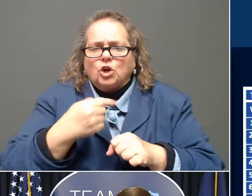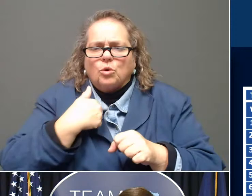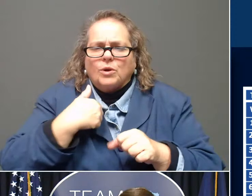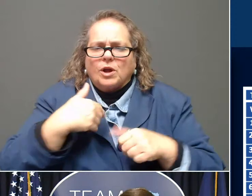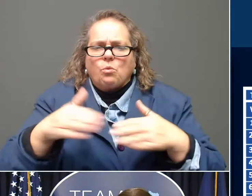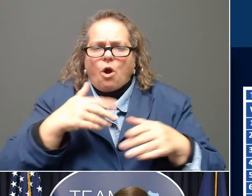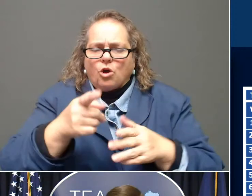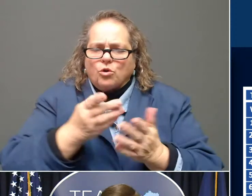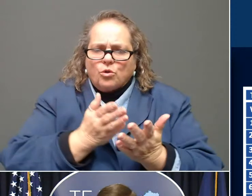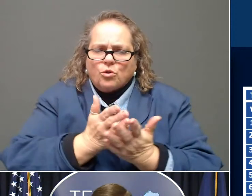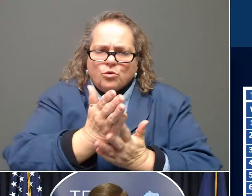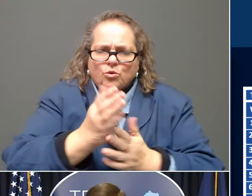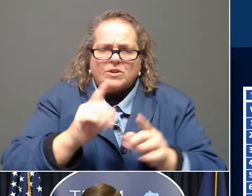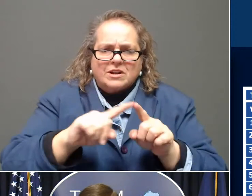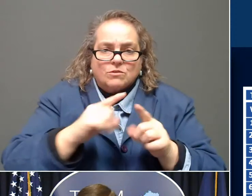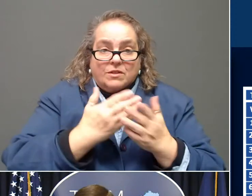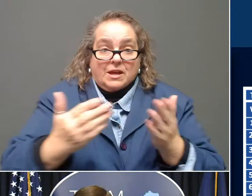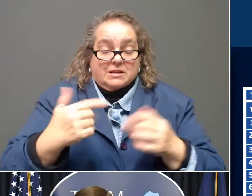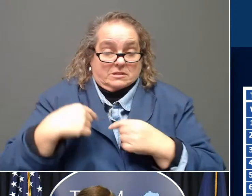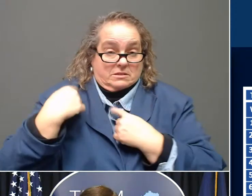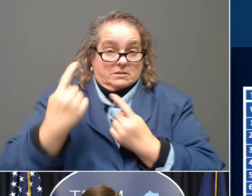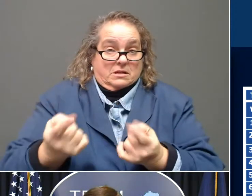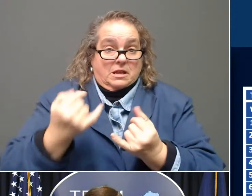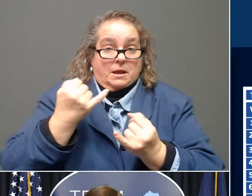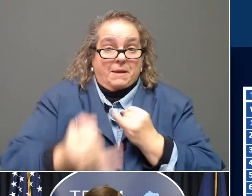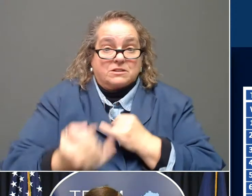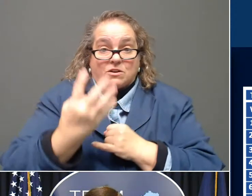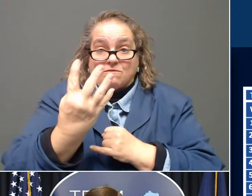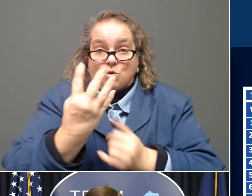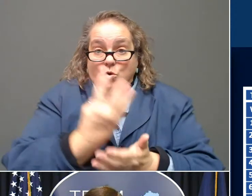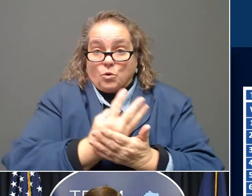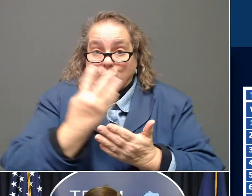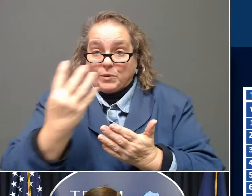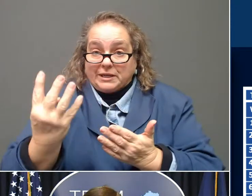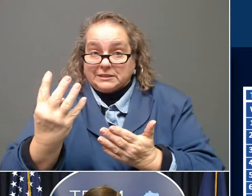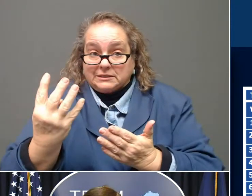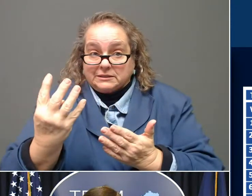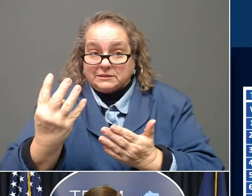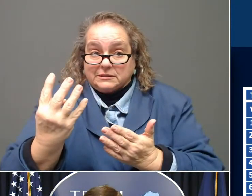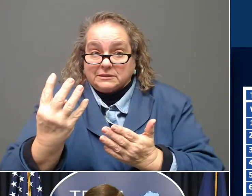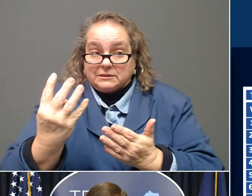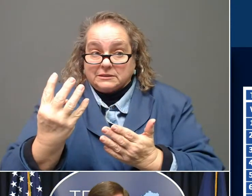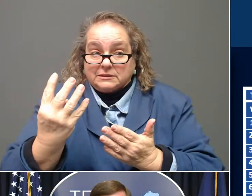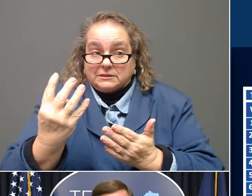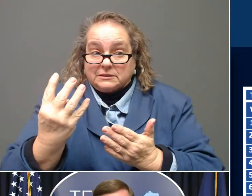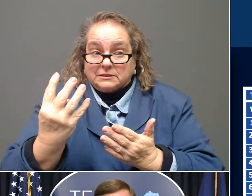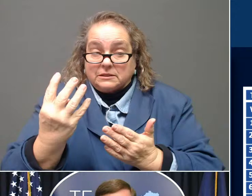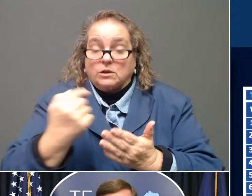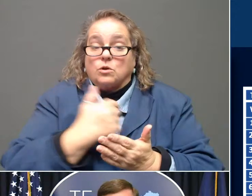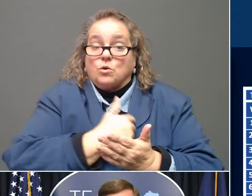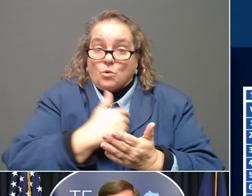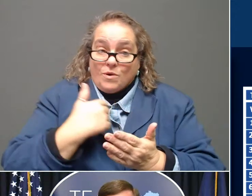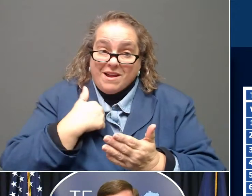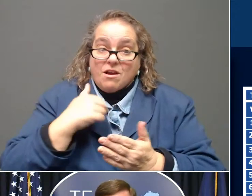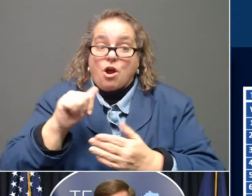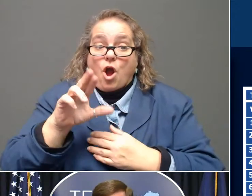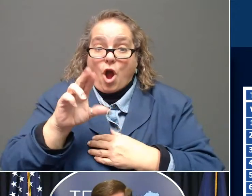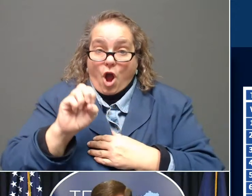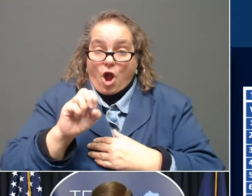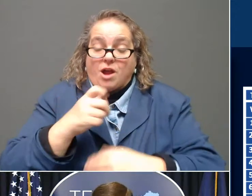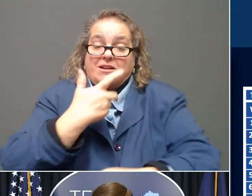in what are otherwise really tragic, difficult numbers of deaths that we're seeing each